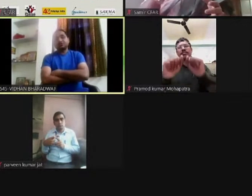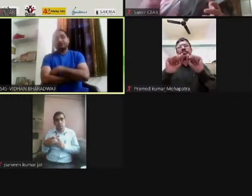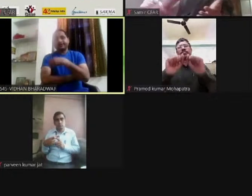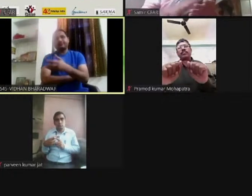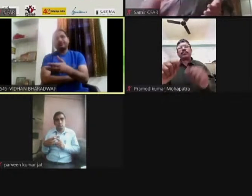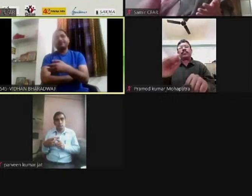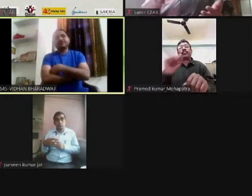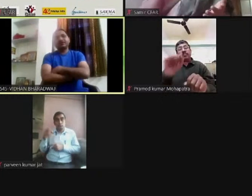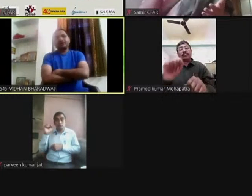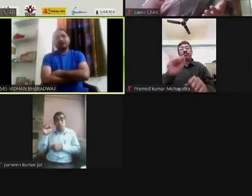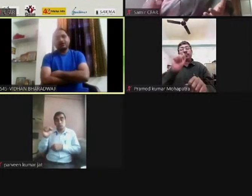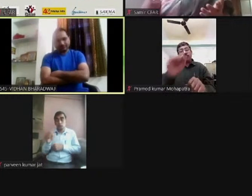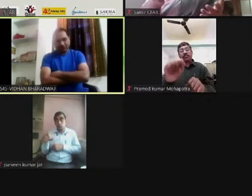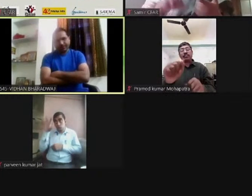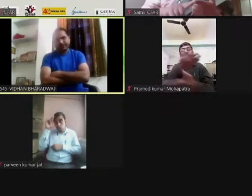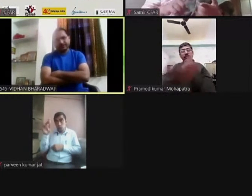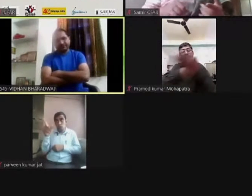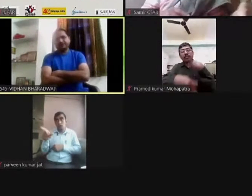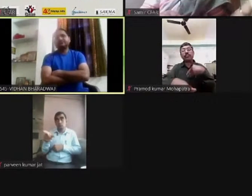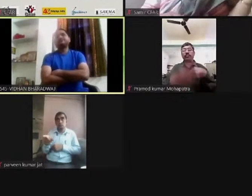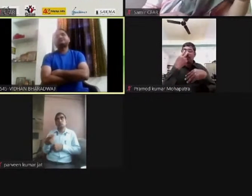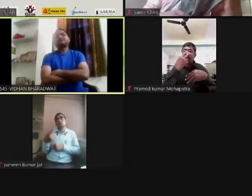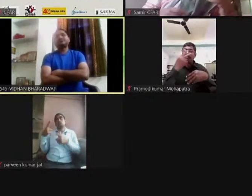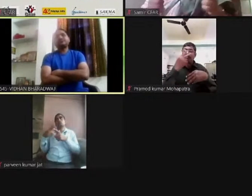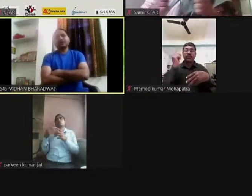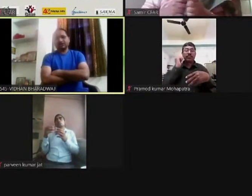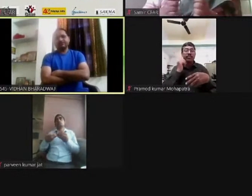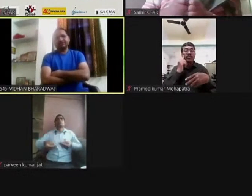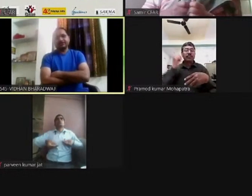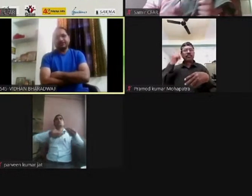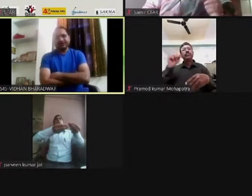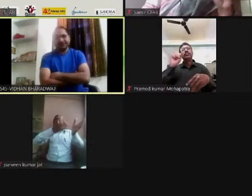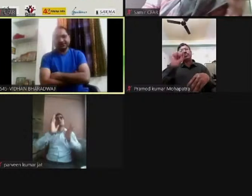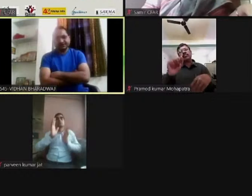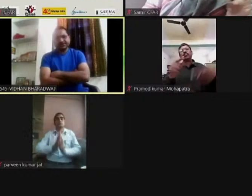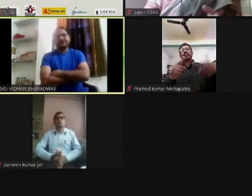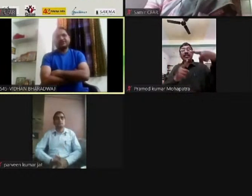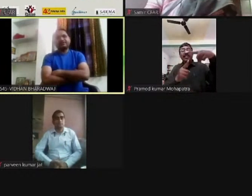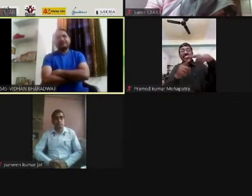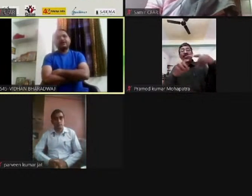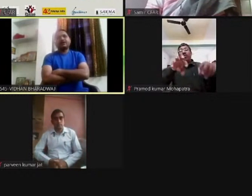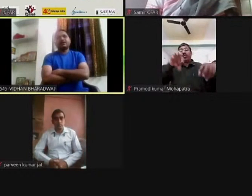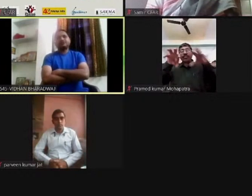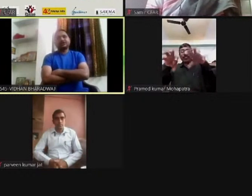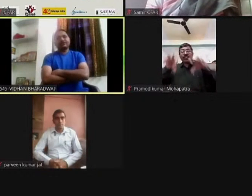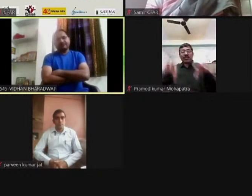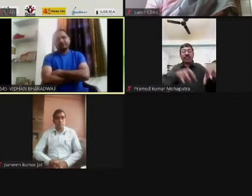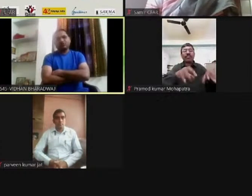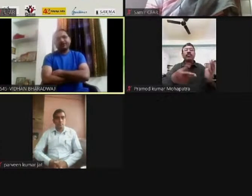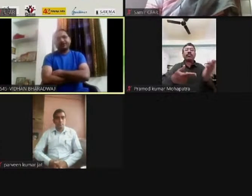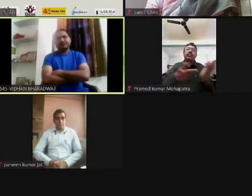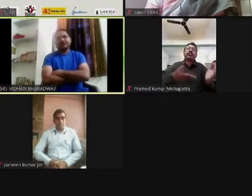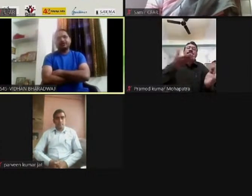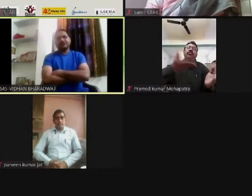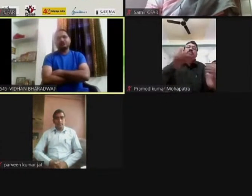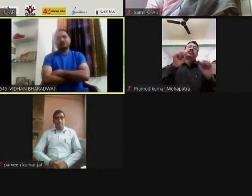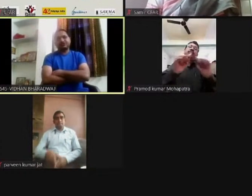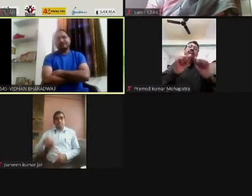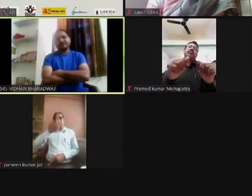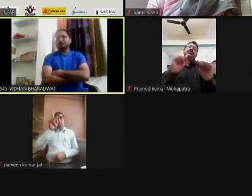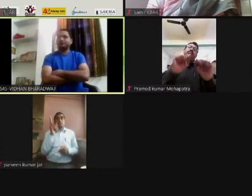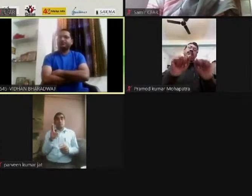how from their choice, from their trade and their employment, we should recommend what's there.